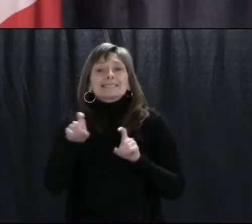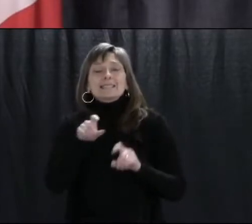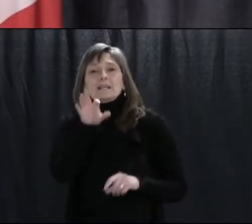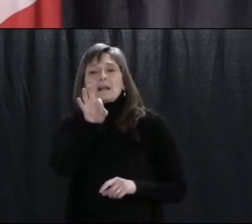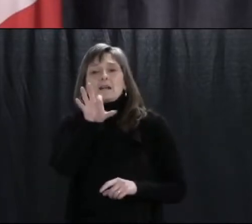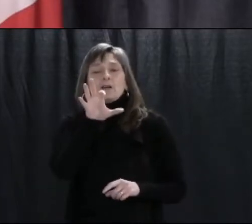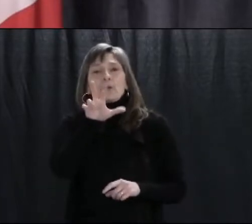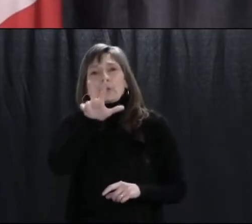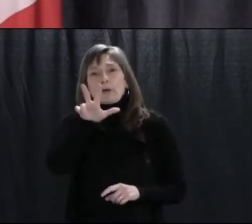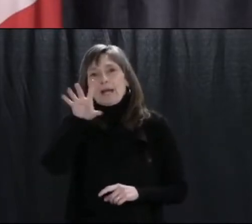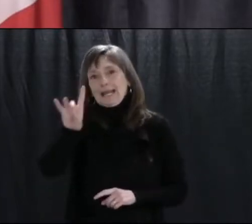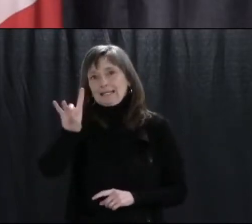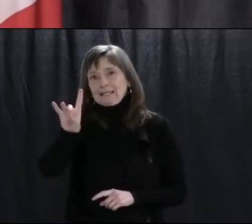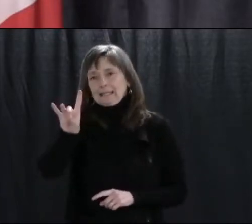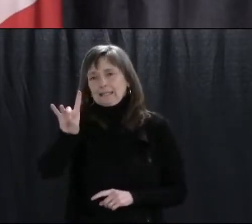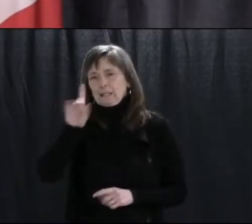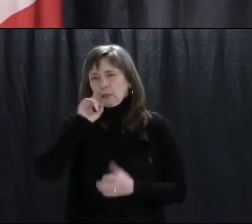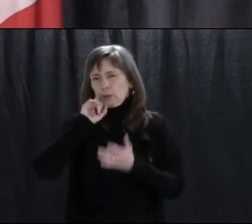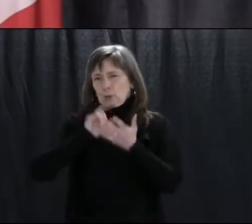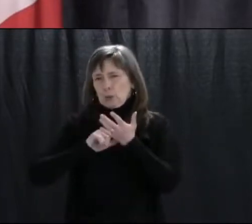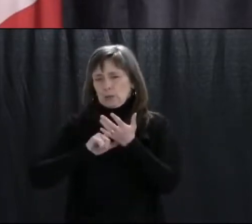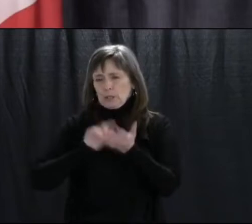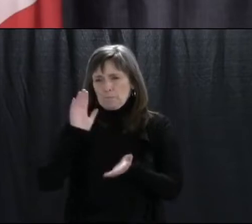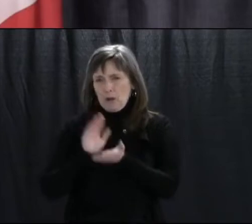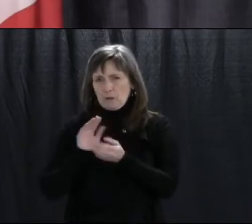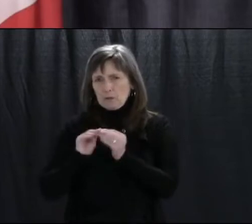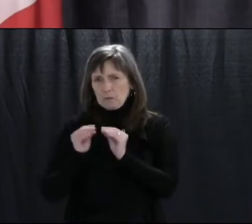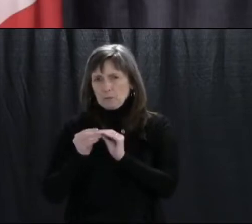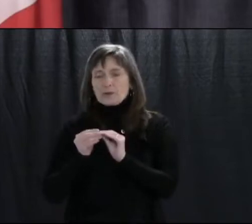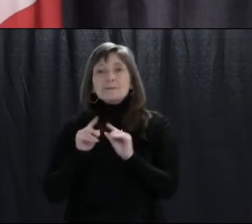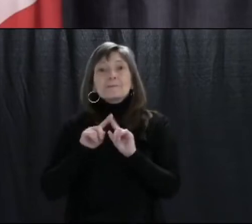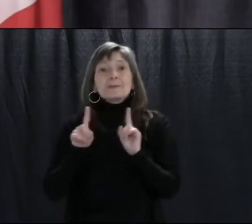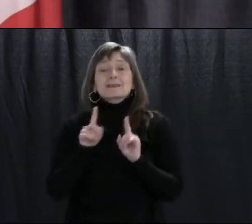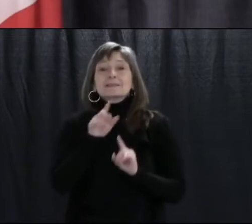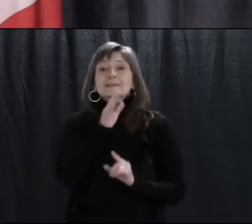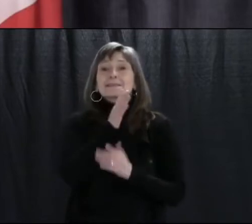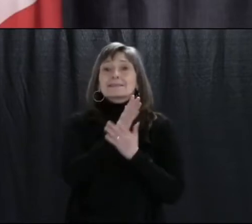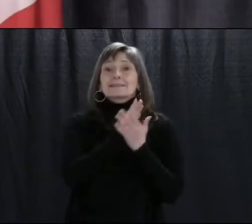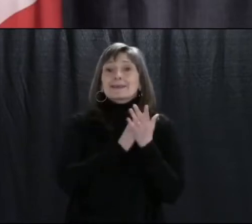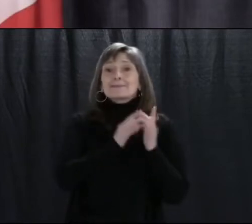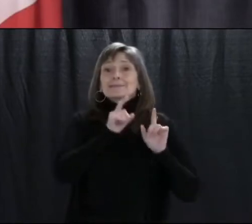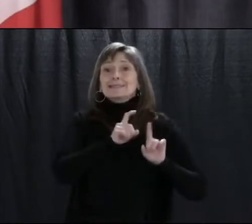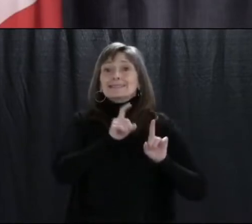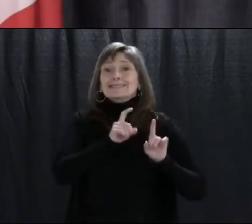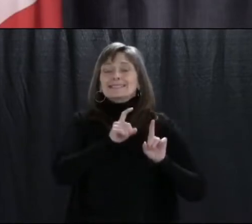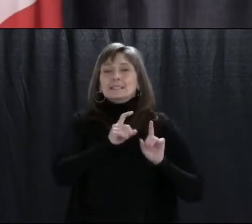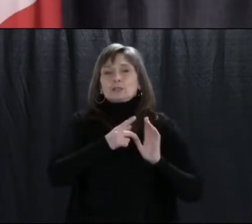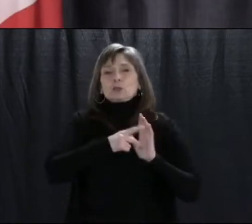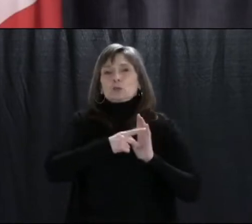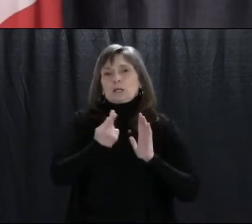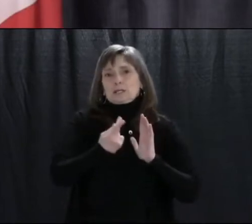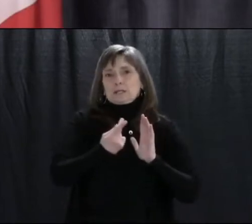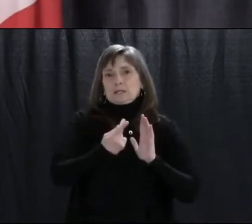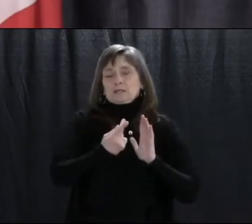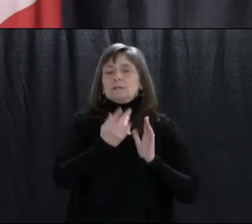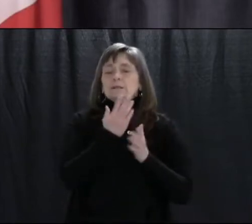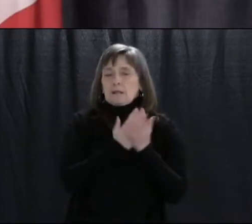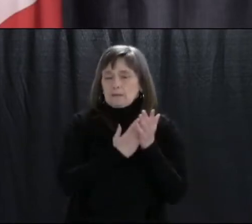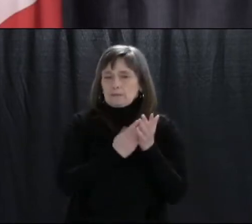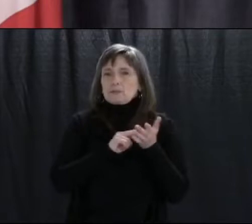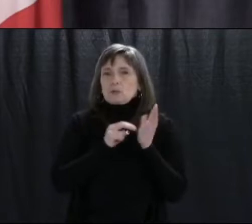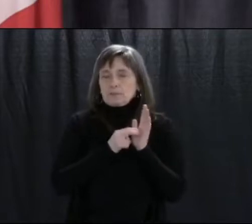people. You will note this number is smaller than yesterday. However, a small number of people were tested more than once, so you'll see